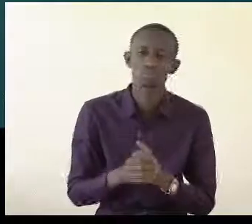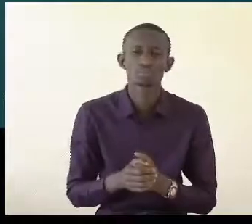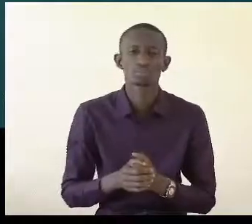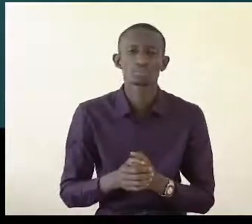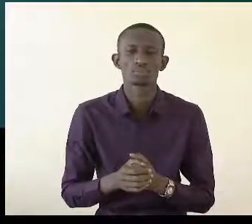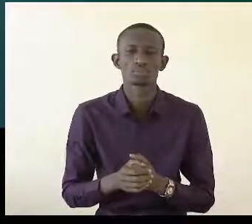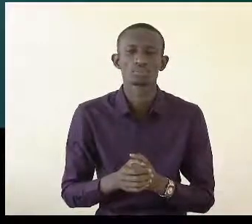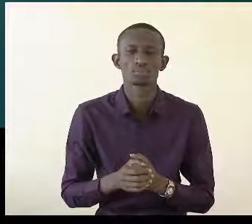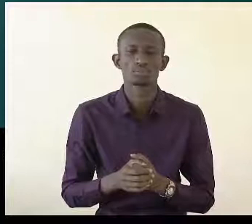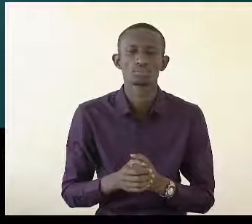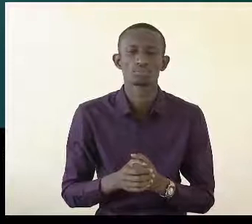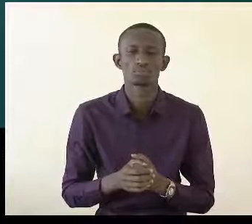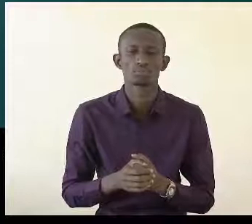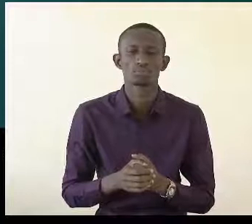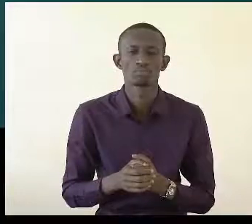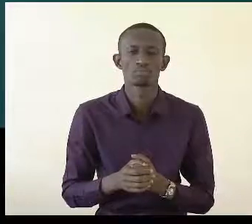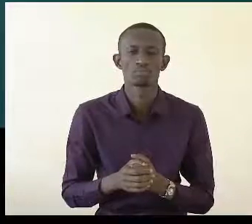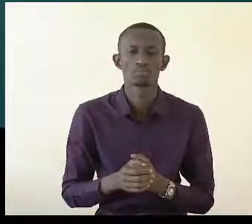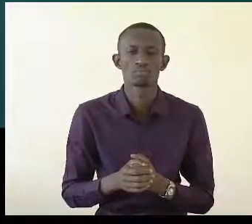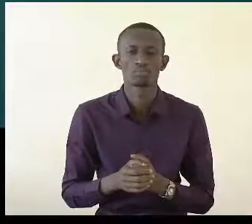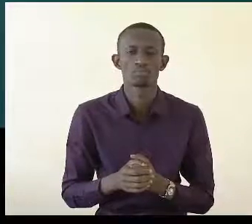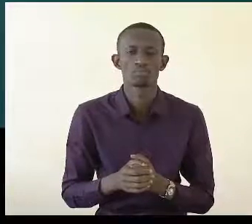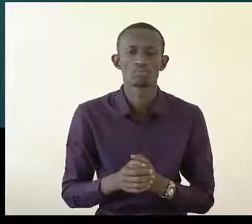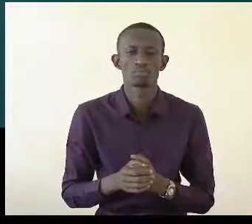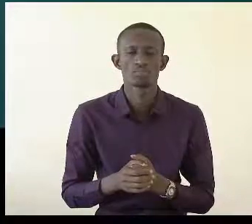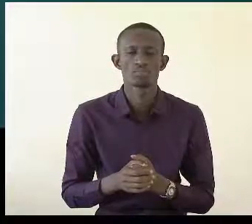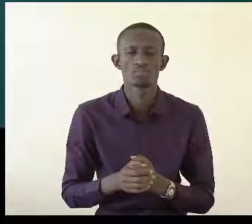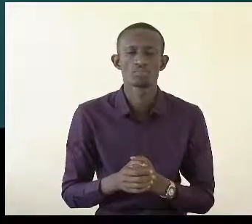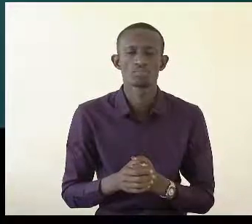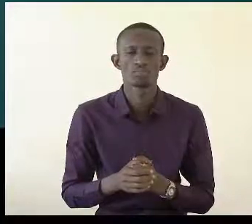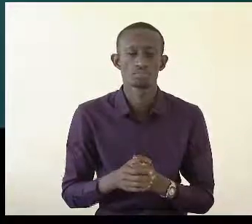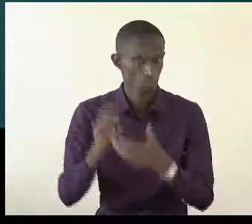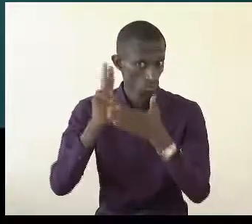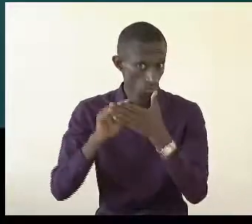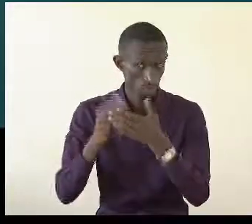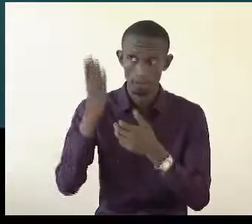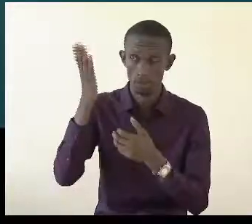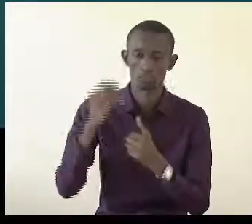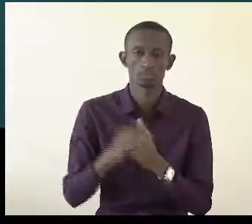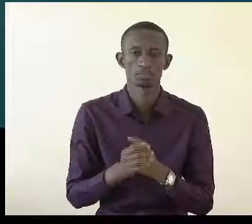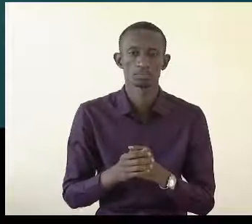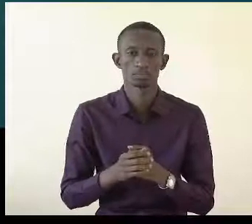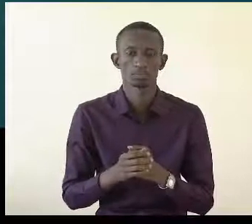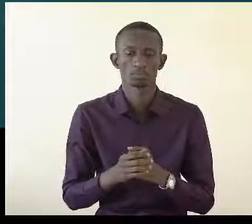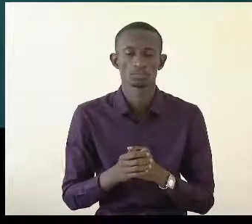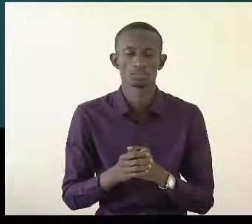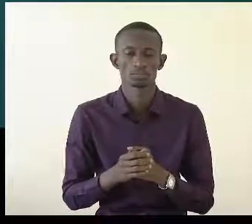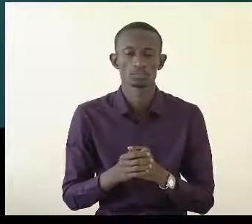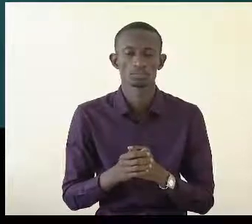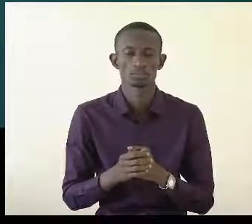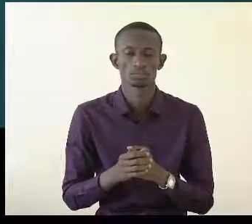A produced compound D, which reacted further to form compound E. And the